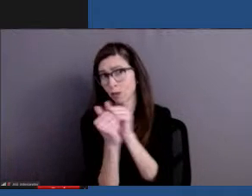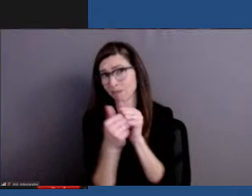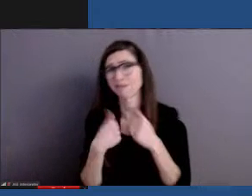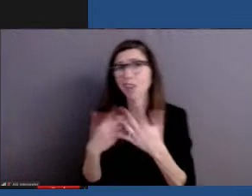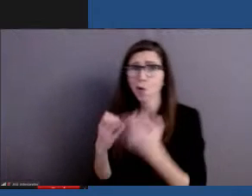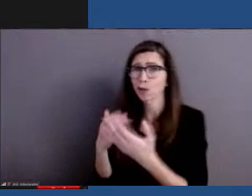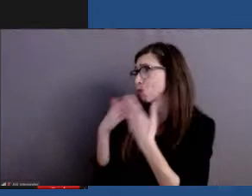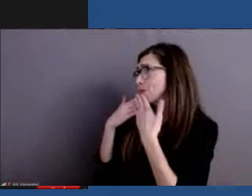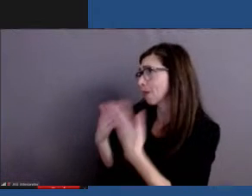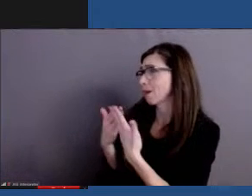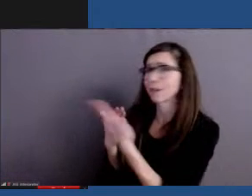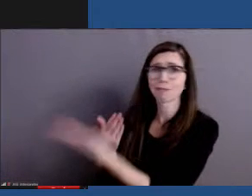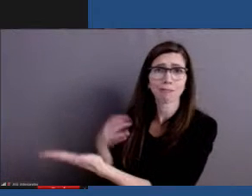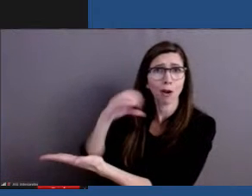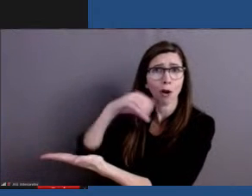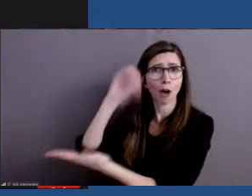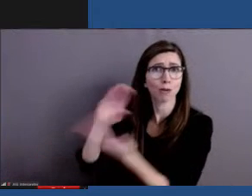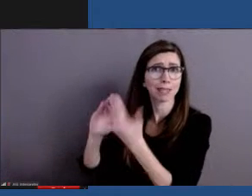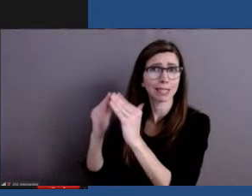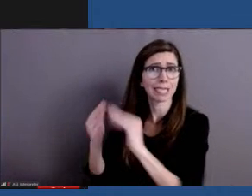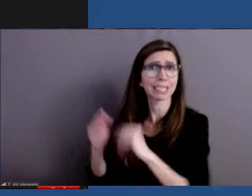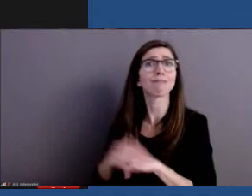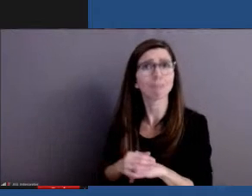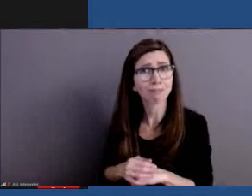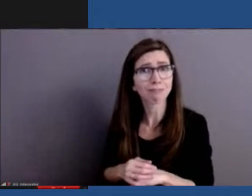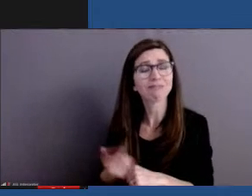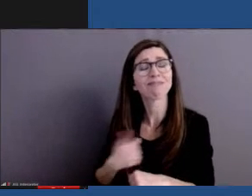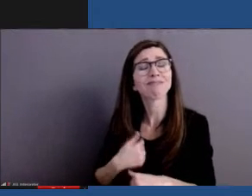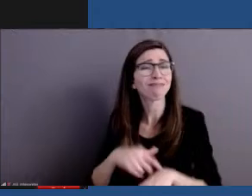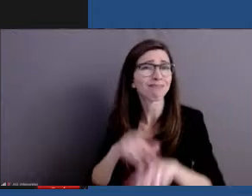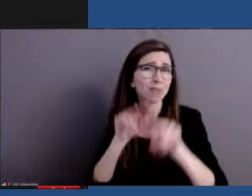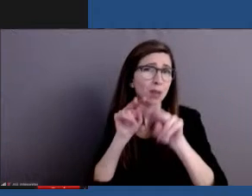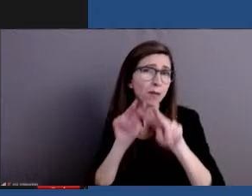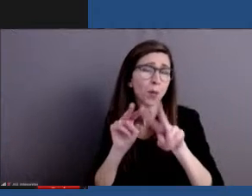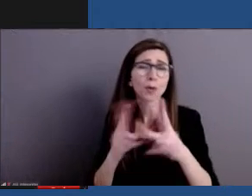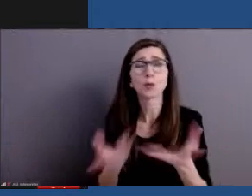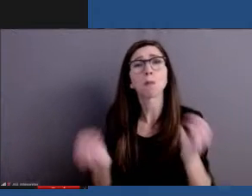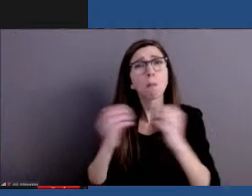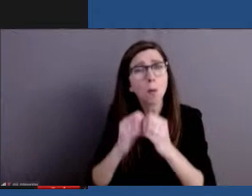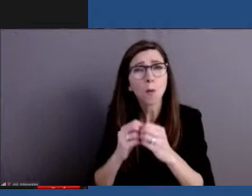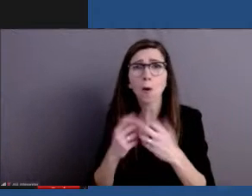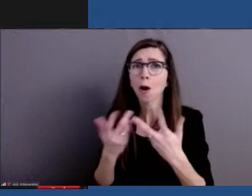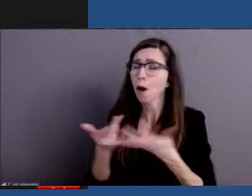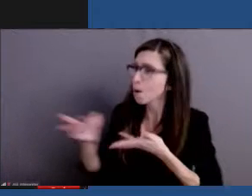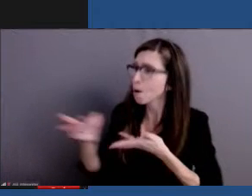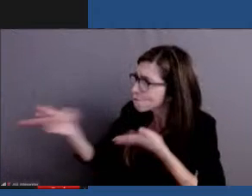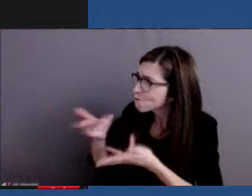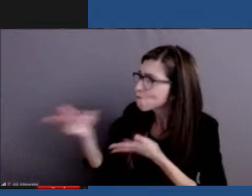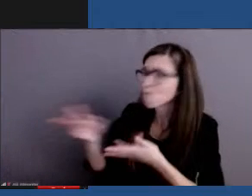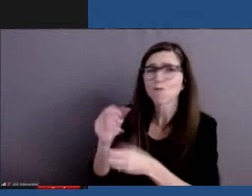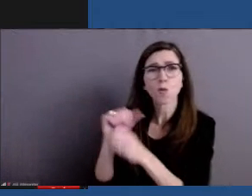that, and you know, look forward to continued collaboration